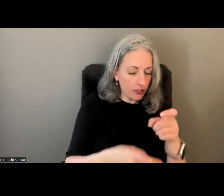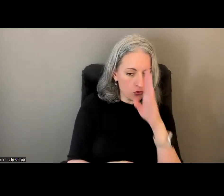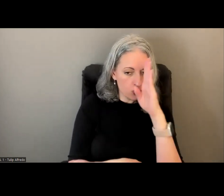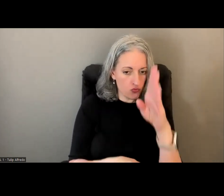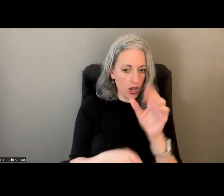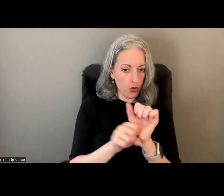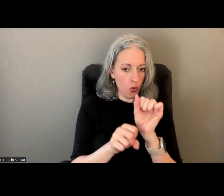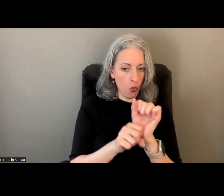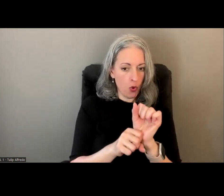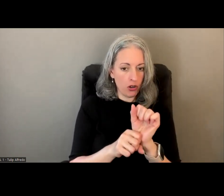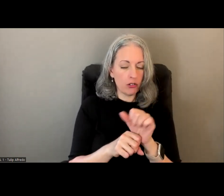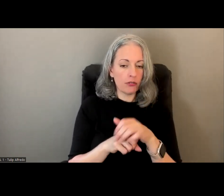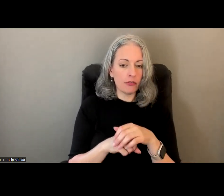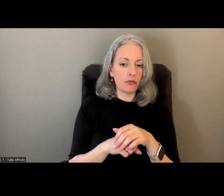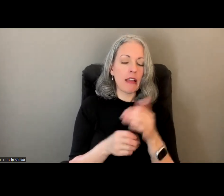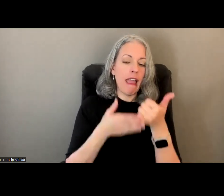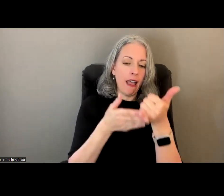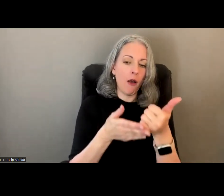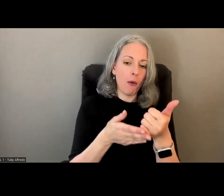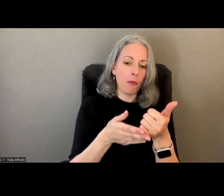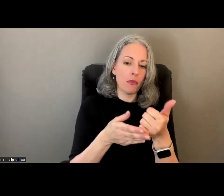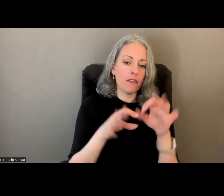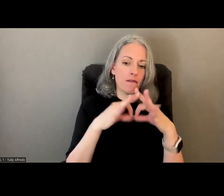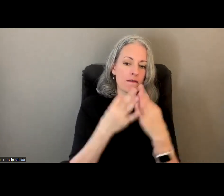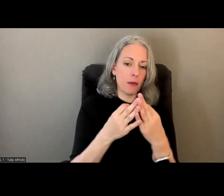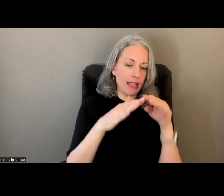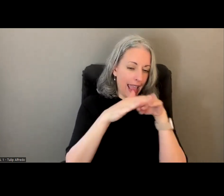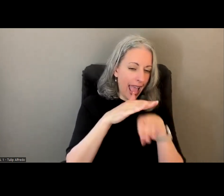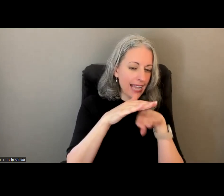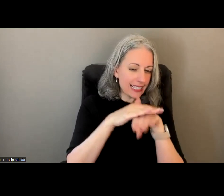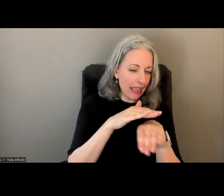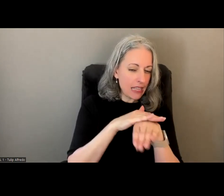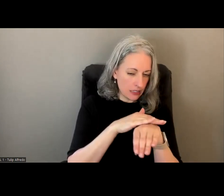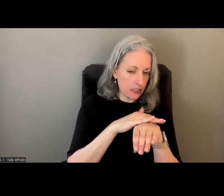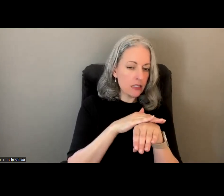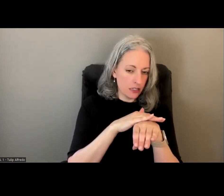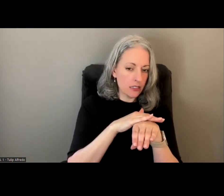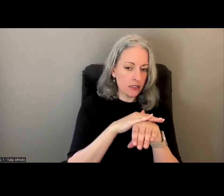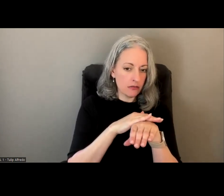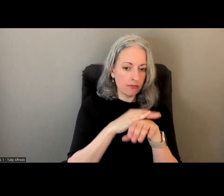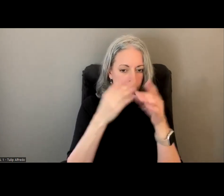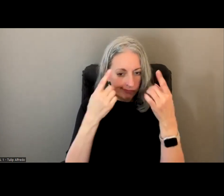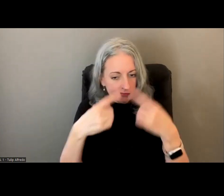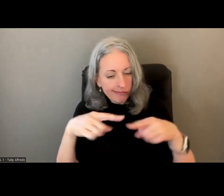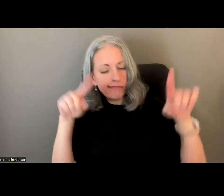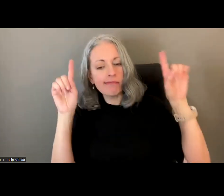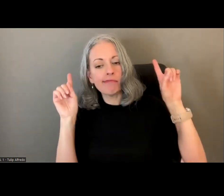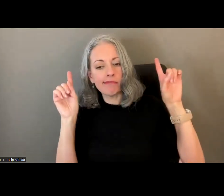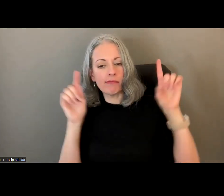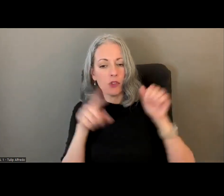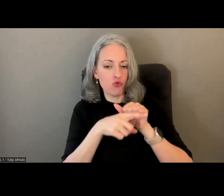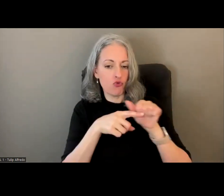workforce and helping family caregivers access what is, turning out to be just outstanding